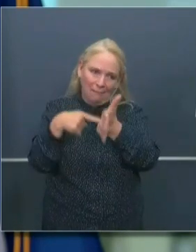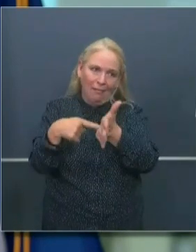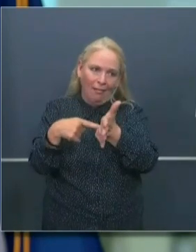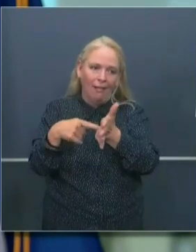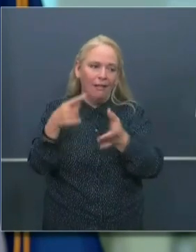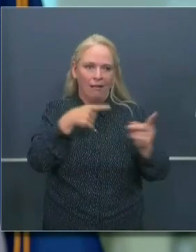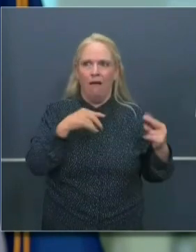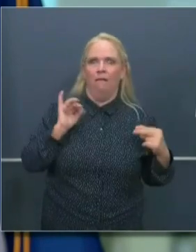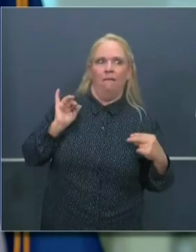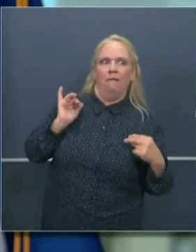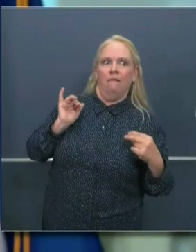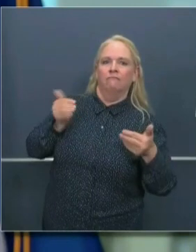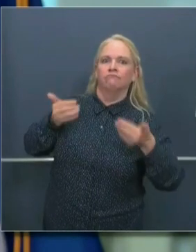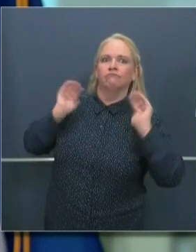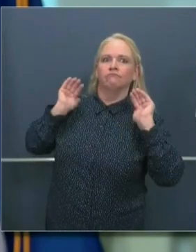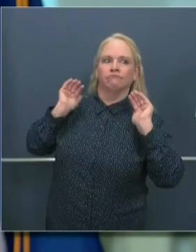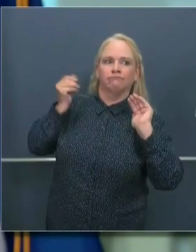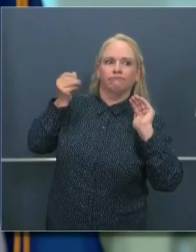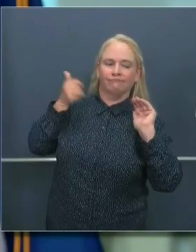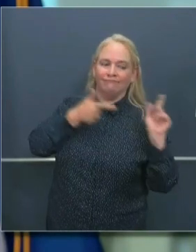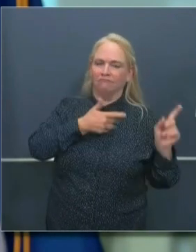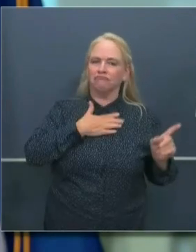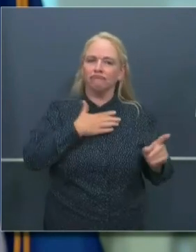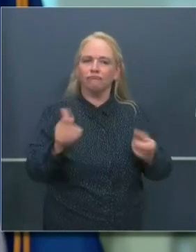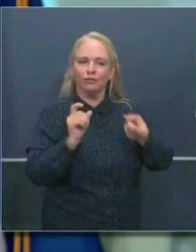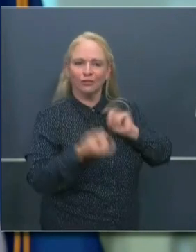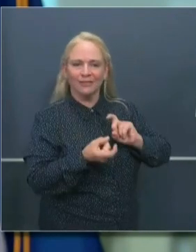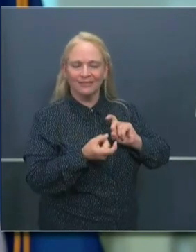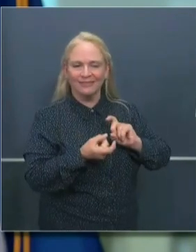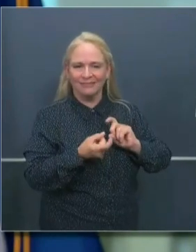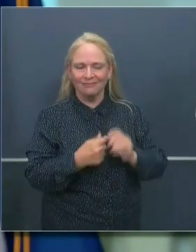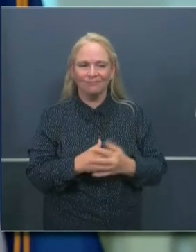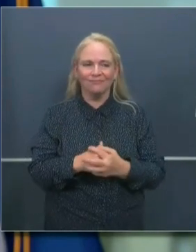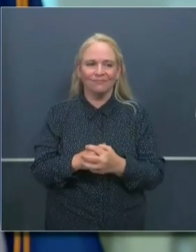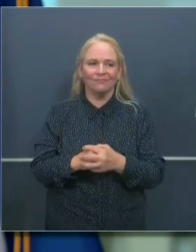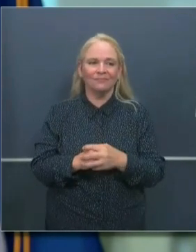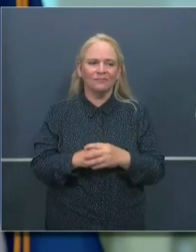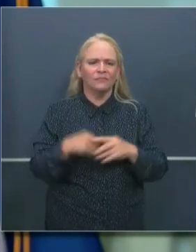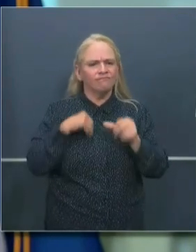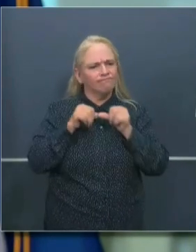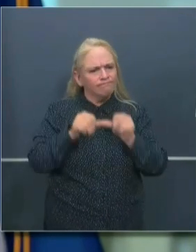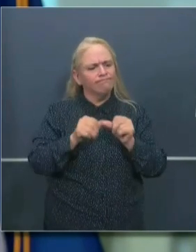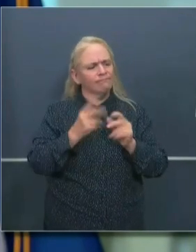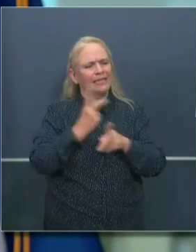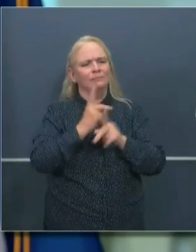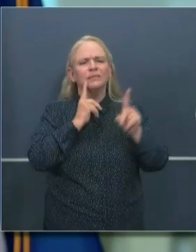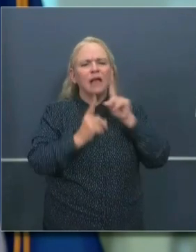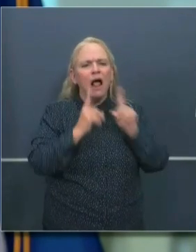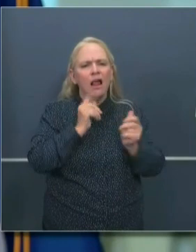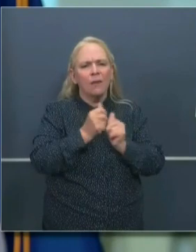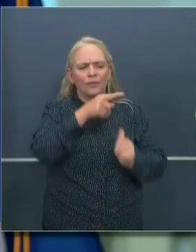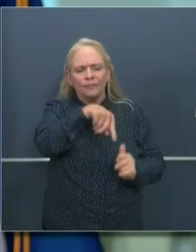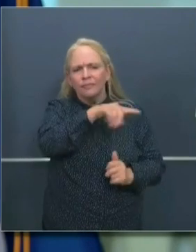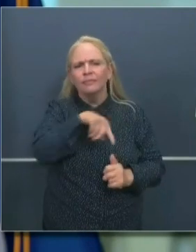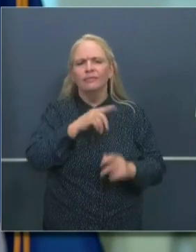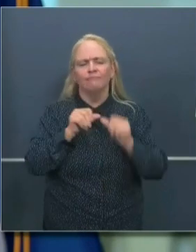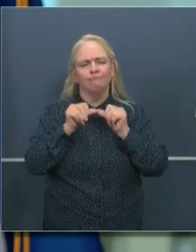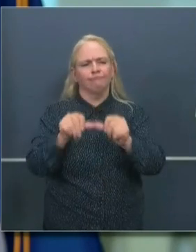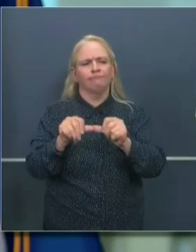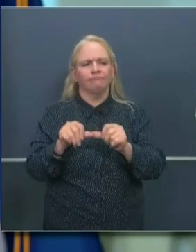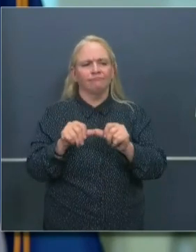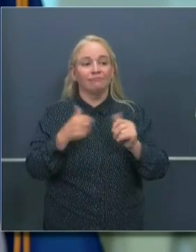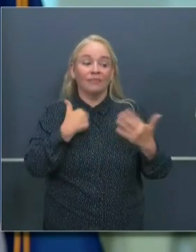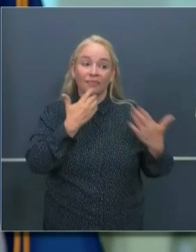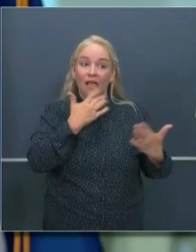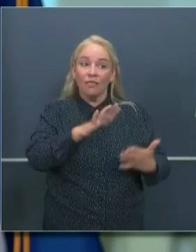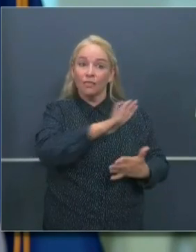page. In other respects, we may not be, and so we'll continue to engage them. But I just want to thank the leadership down there, and I